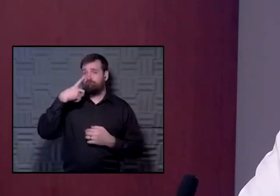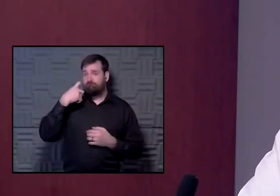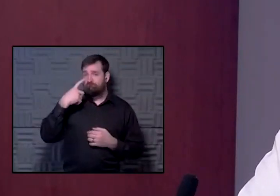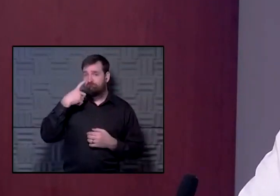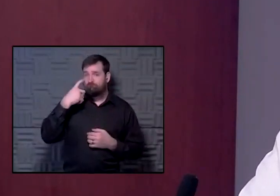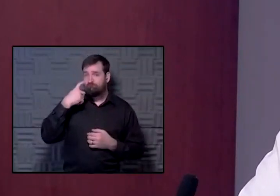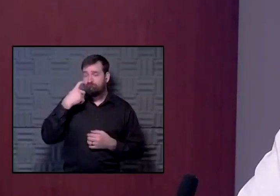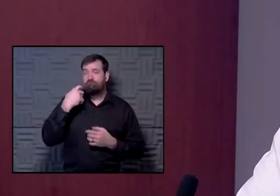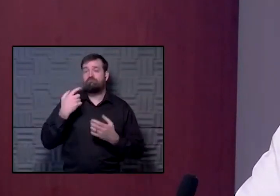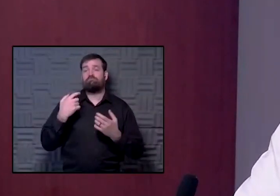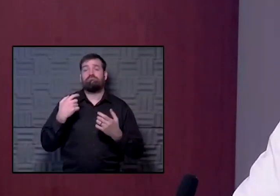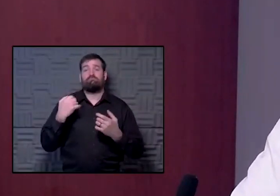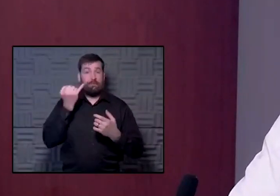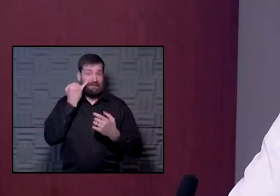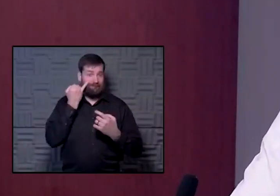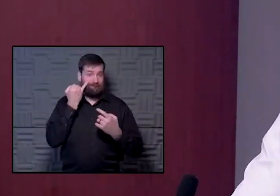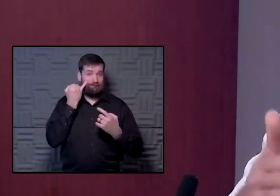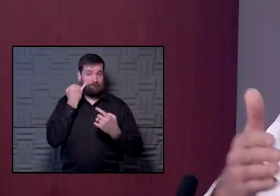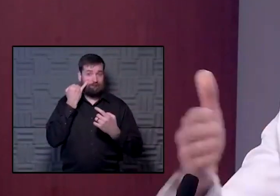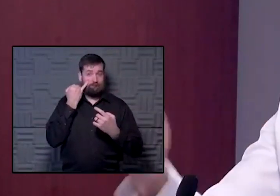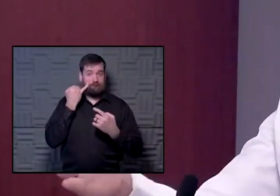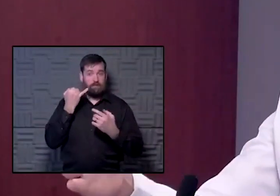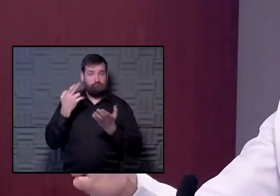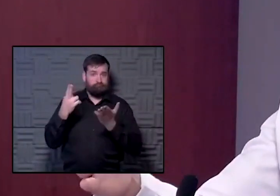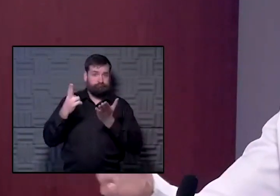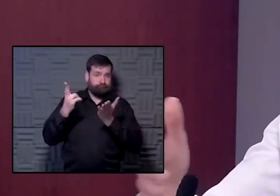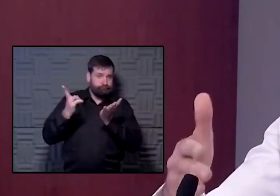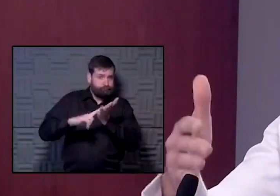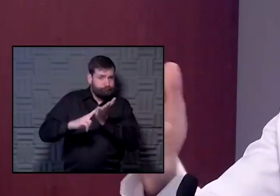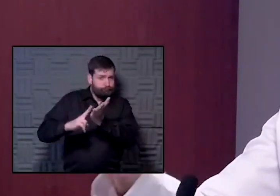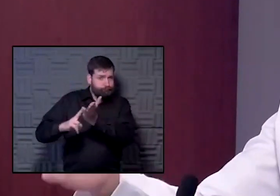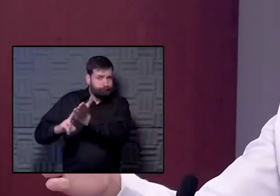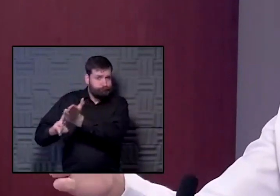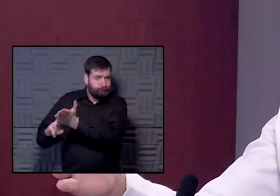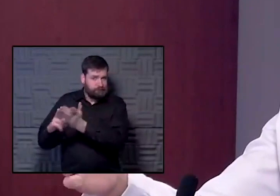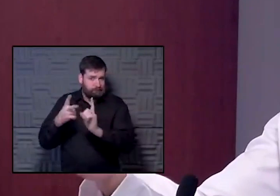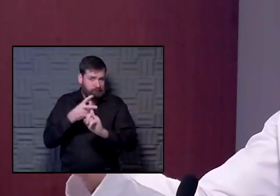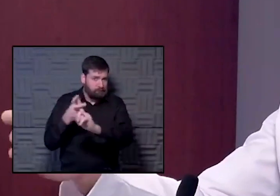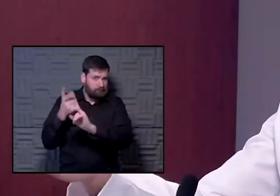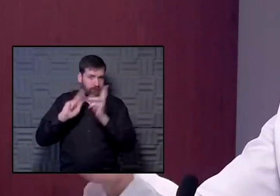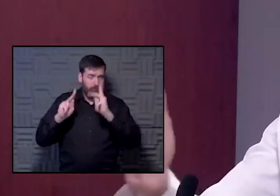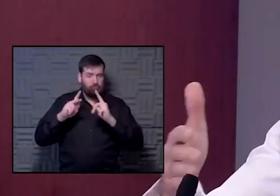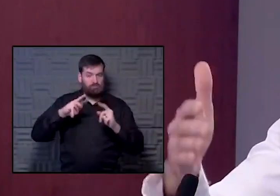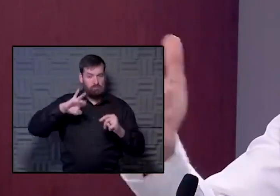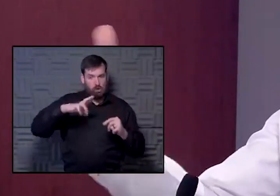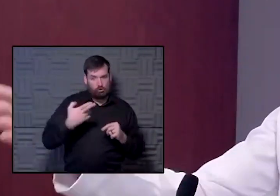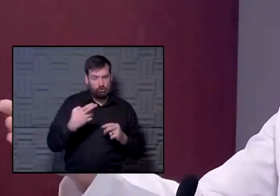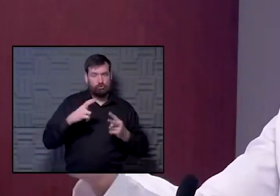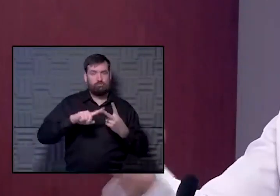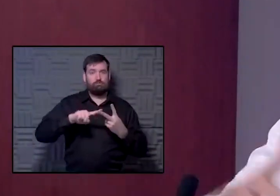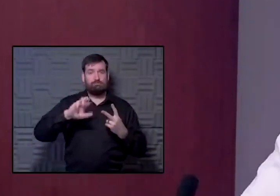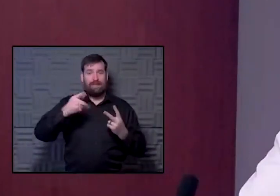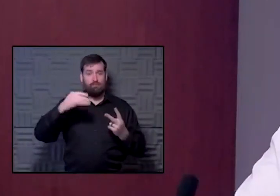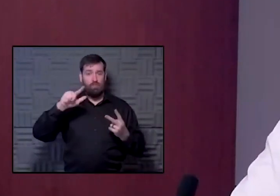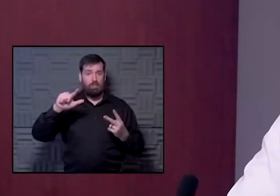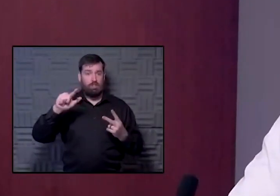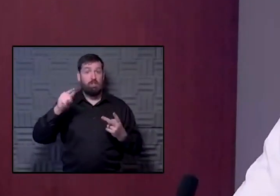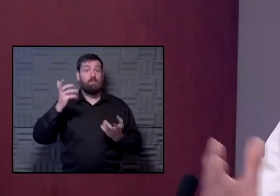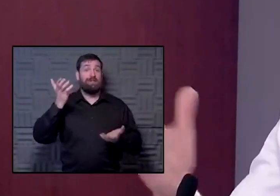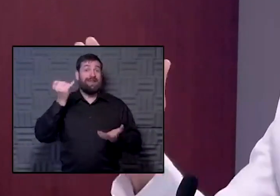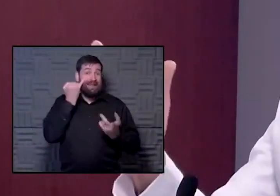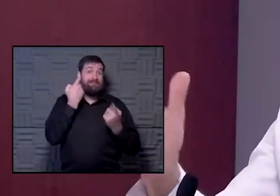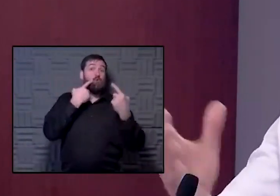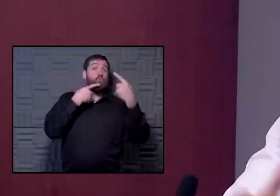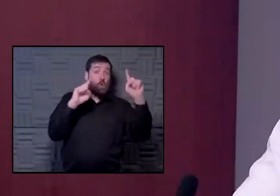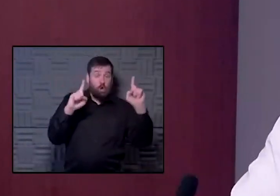that if we are able to get this enrolled, by March, April, that we may have this, if it